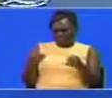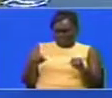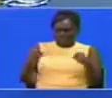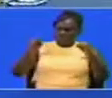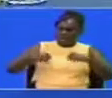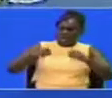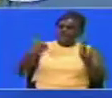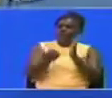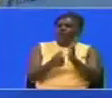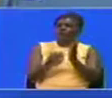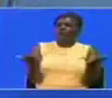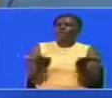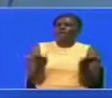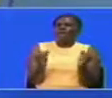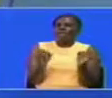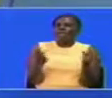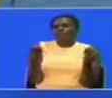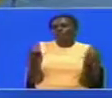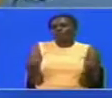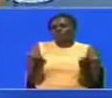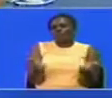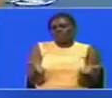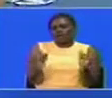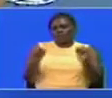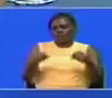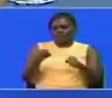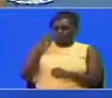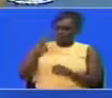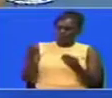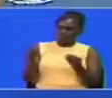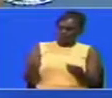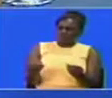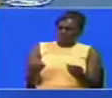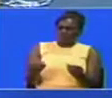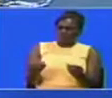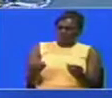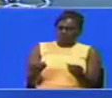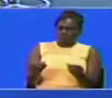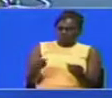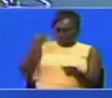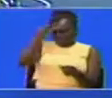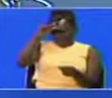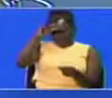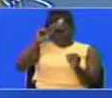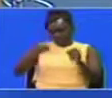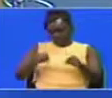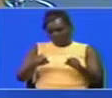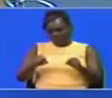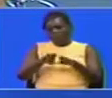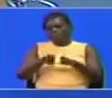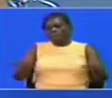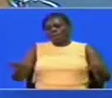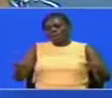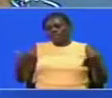is, and second of all, if there are any solutions whatsoever, and look at the solutions that are being put on the ground by the government. Are they long-term